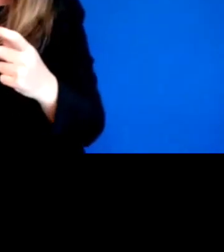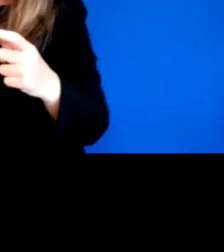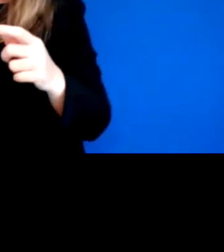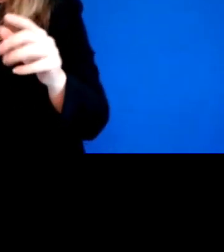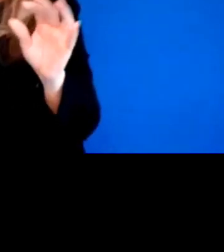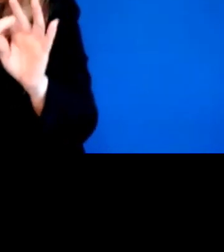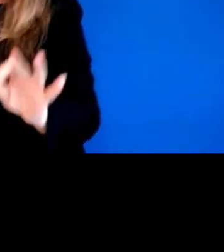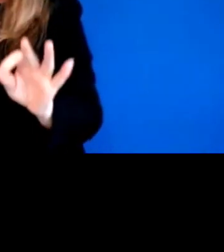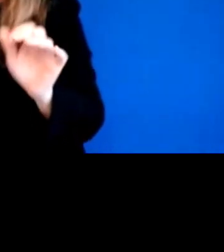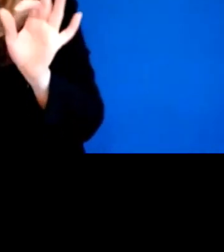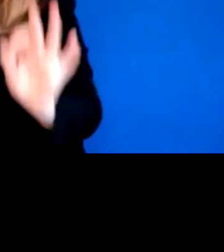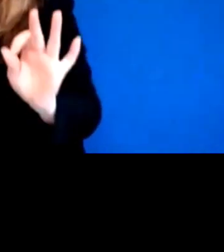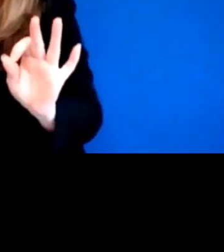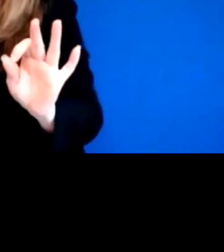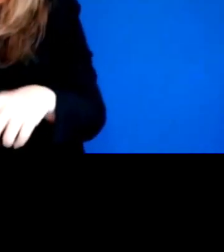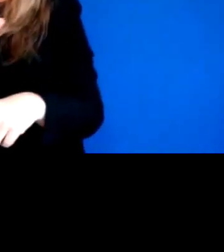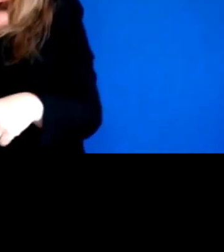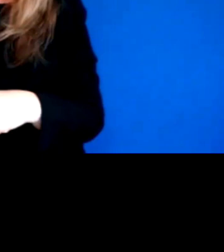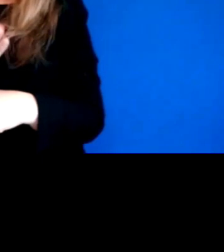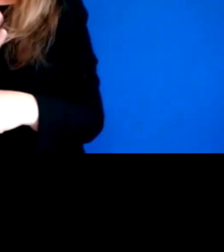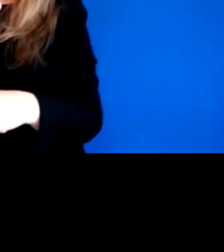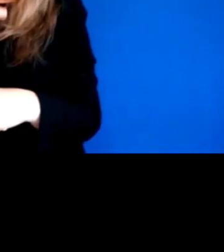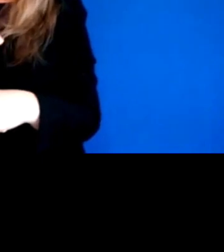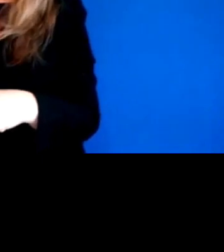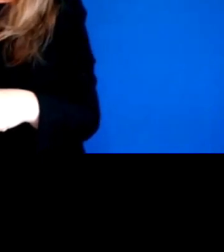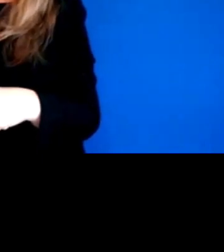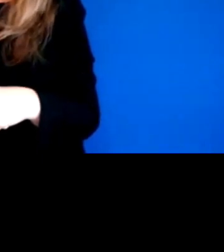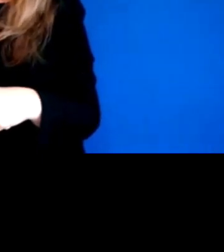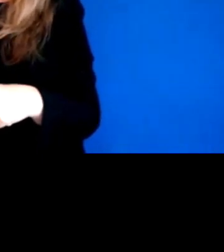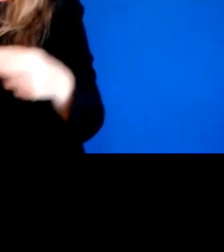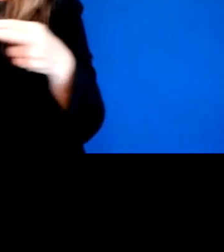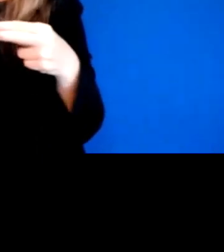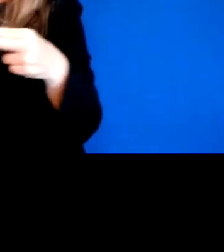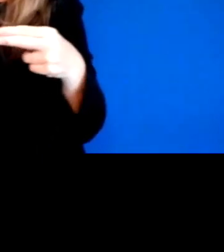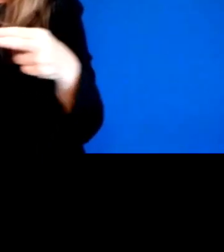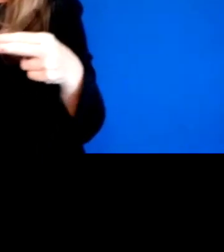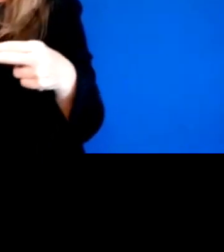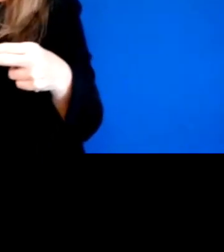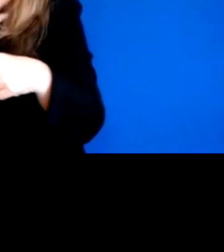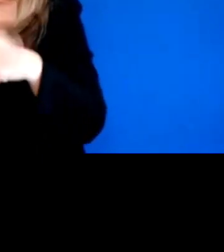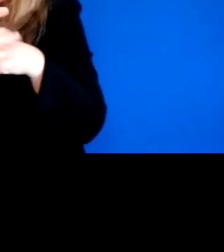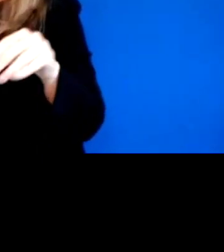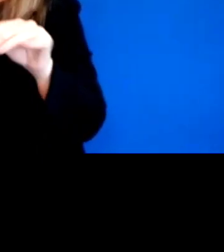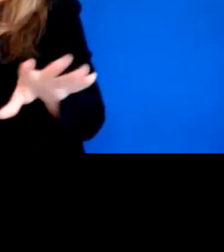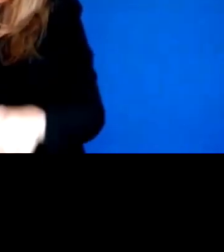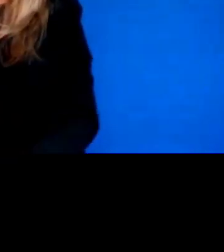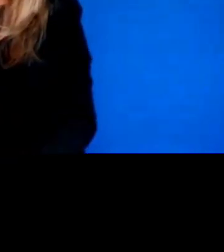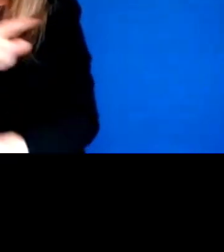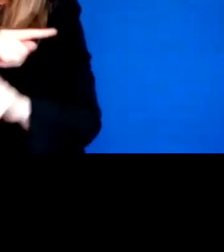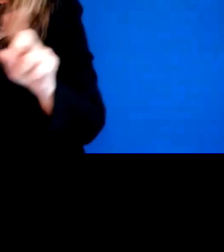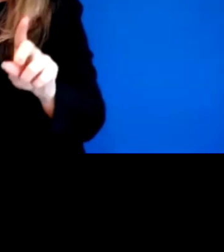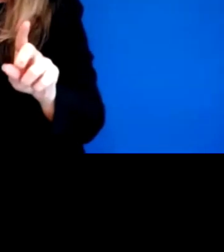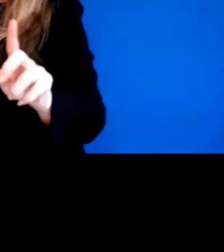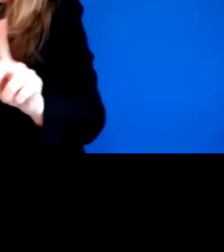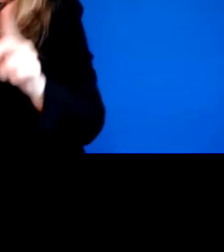know that although the PowerPoint slides will not be available, that after the course, you are free to always know the instructors to reach out to them directly via